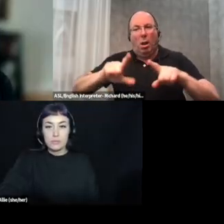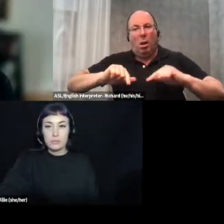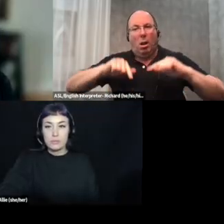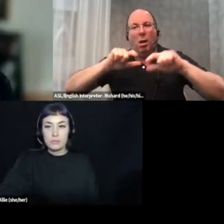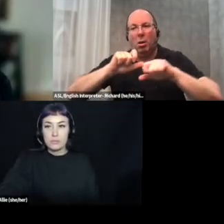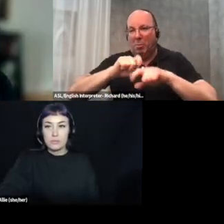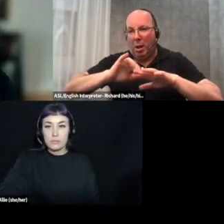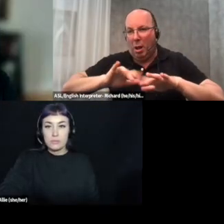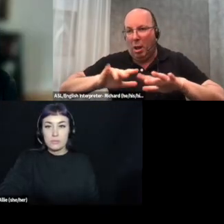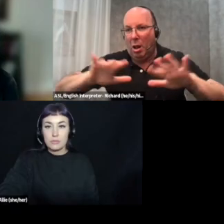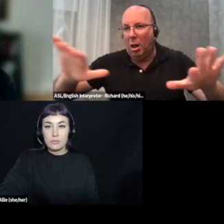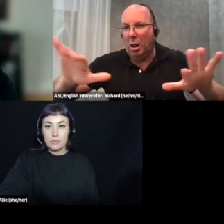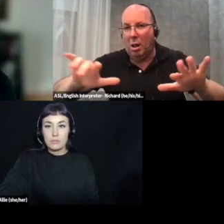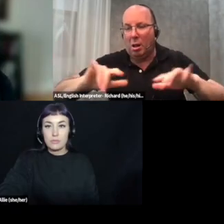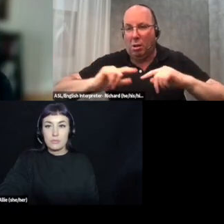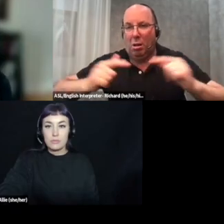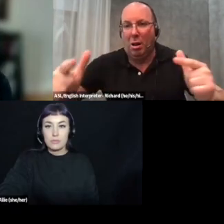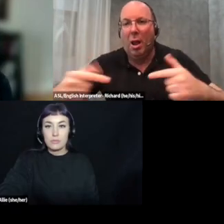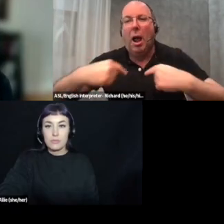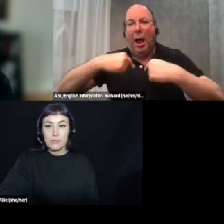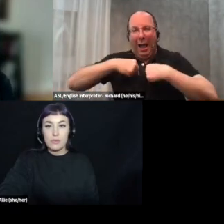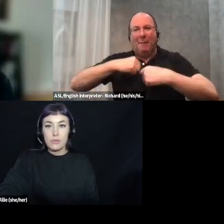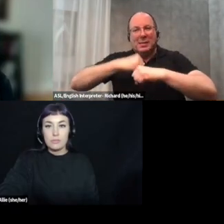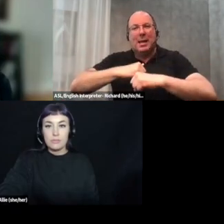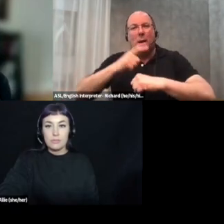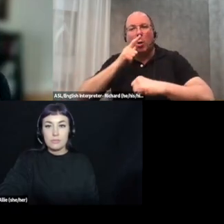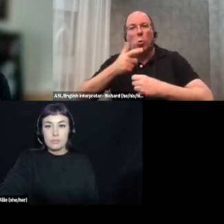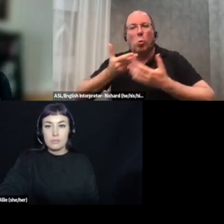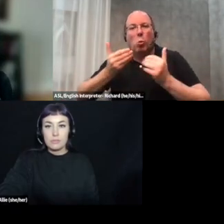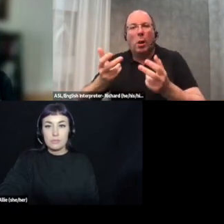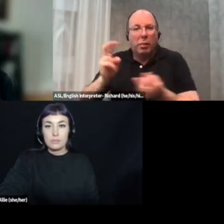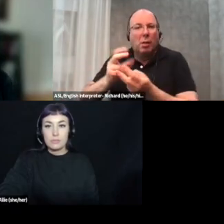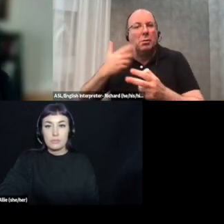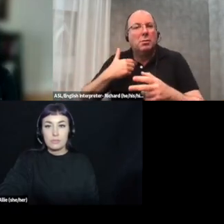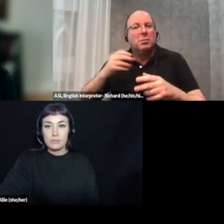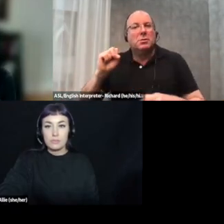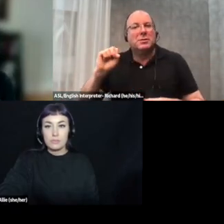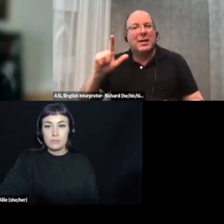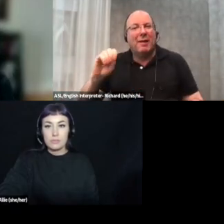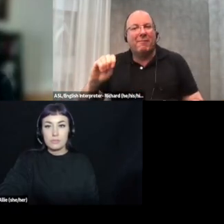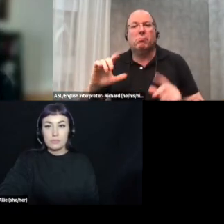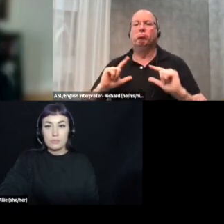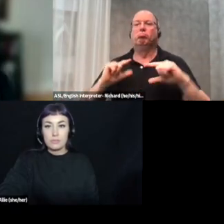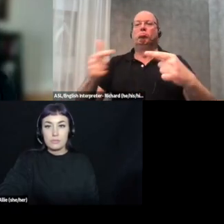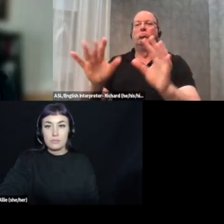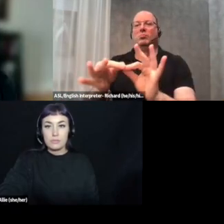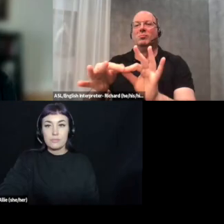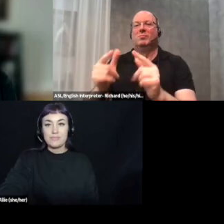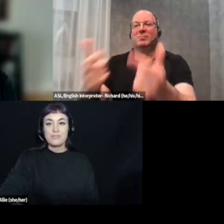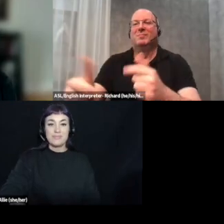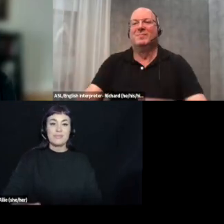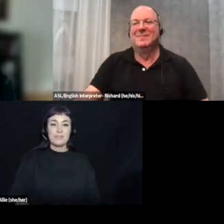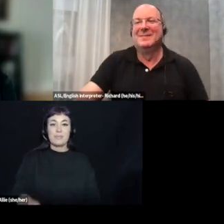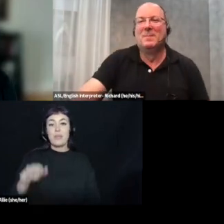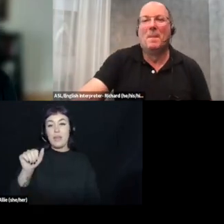etc. So that keeps you and your partner or partners safe. And last, abstinence is a totally